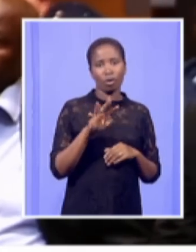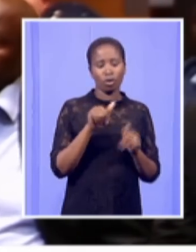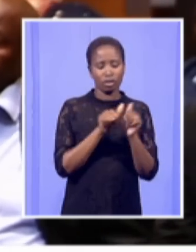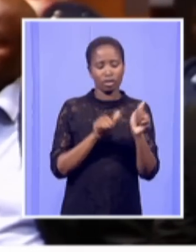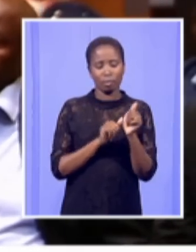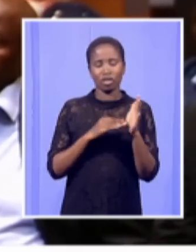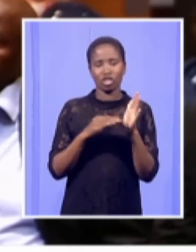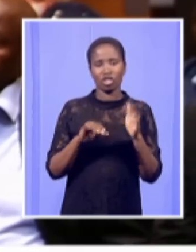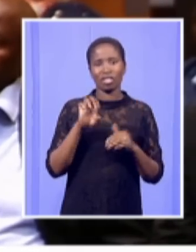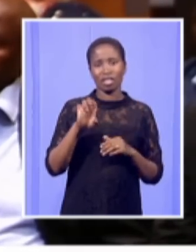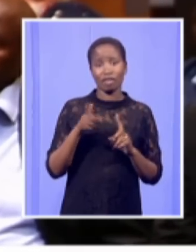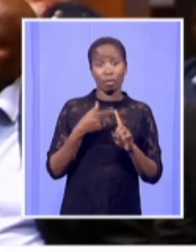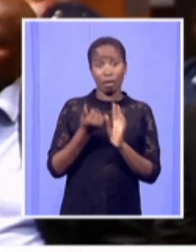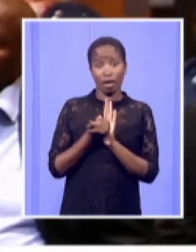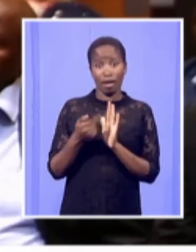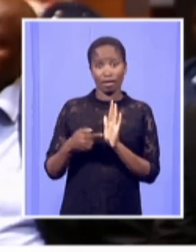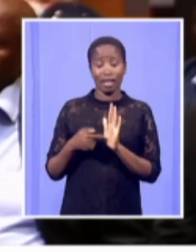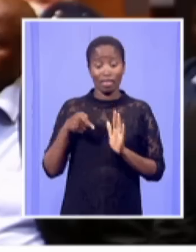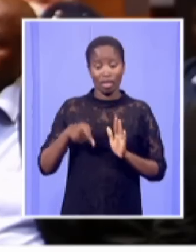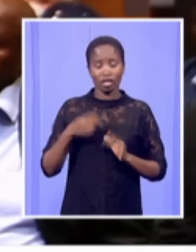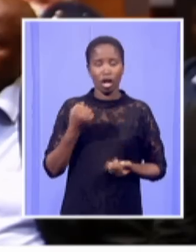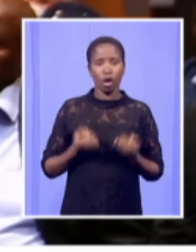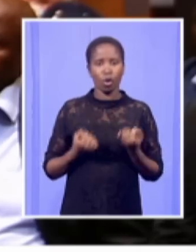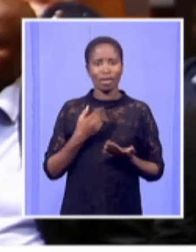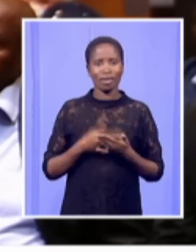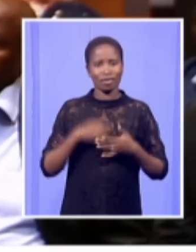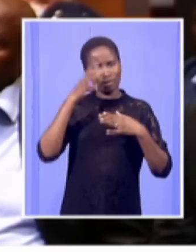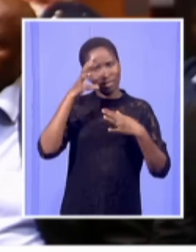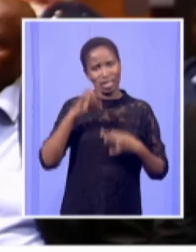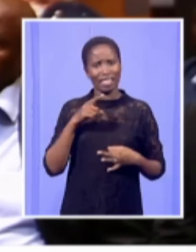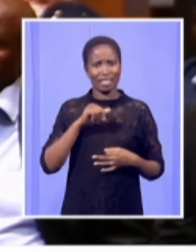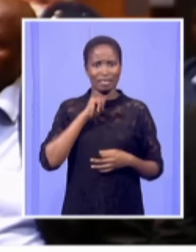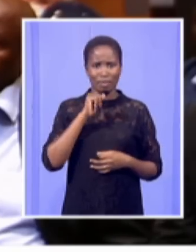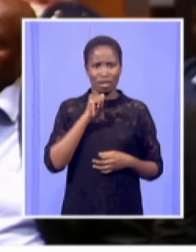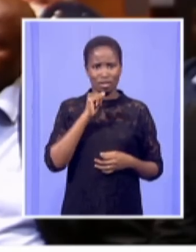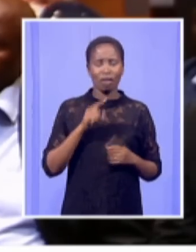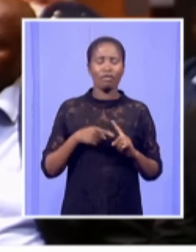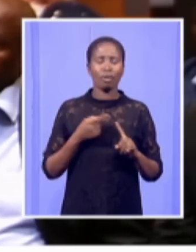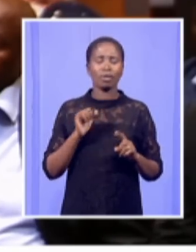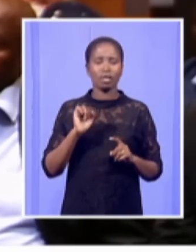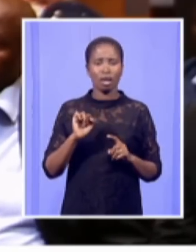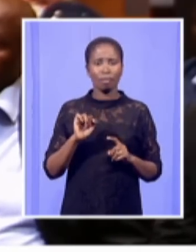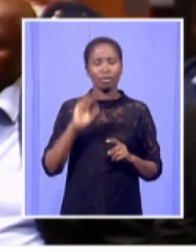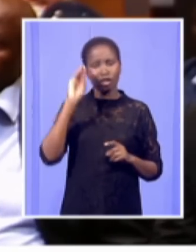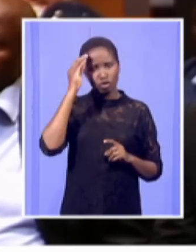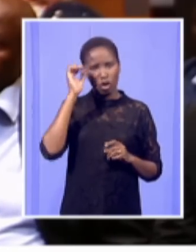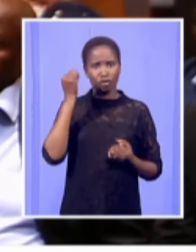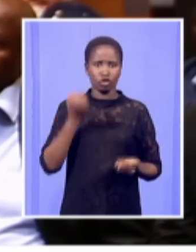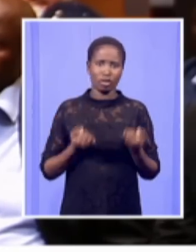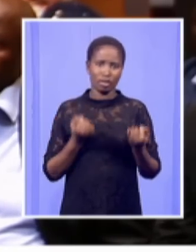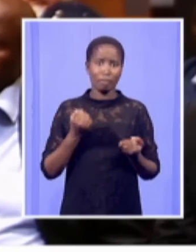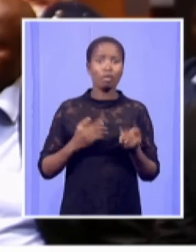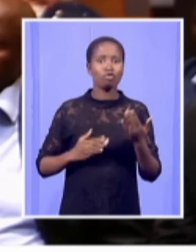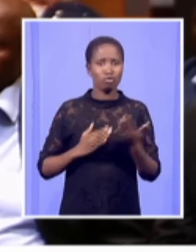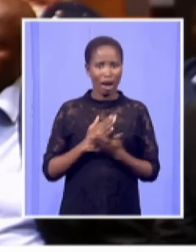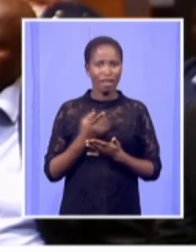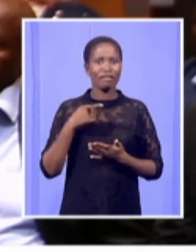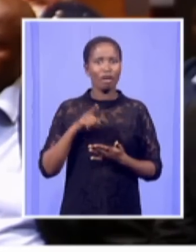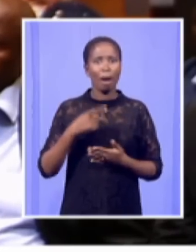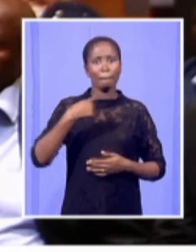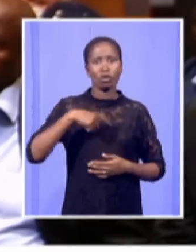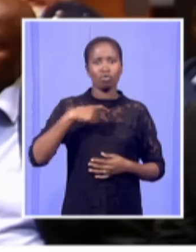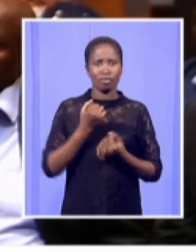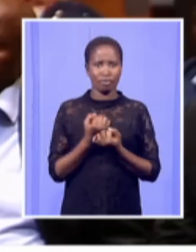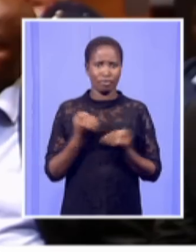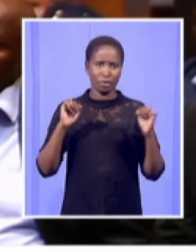Act, that this Honourable Court will decide the matter by weighing up the interests of justice against my right to personal freedom, and in particular